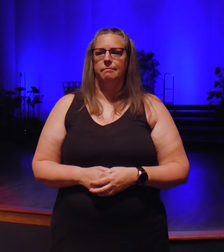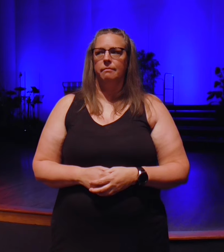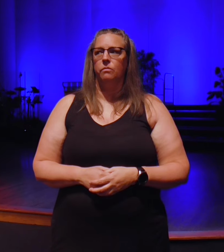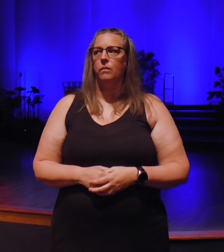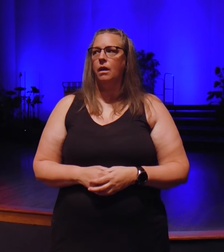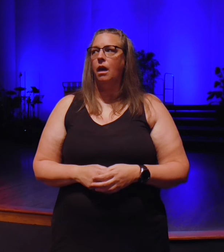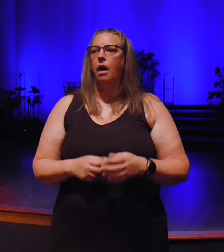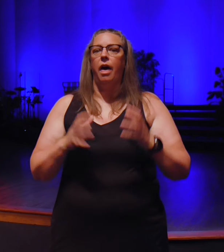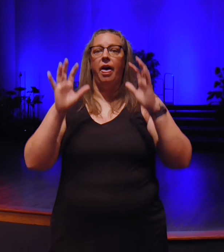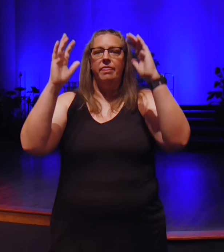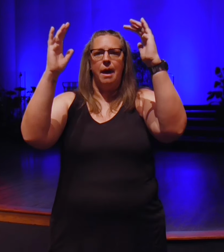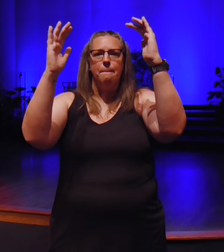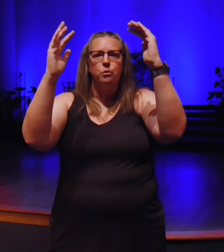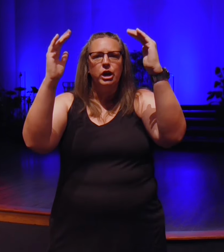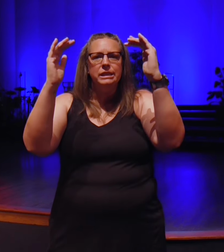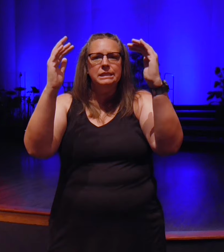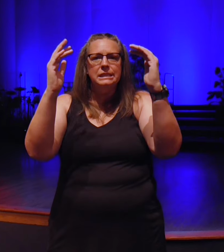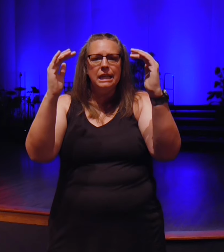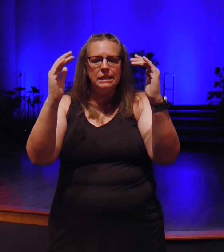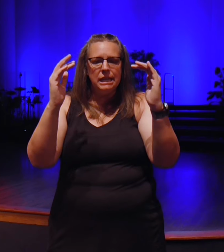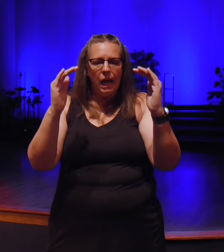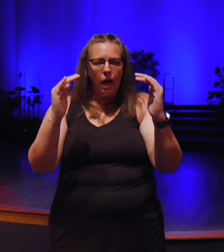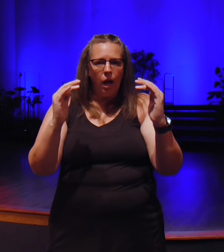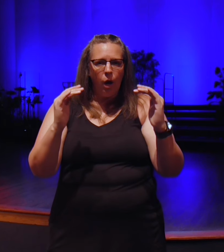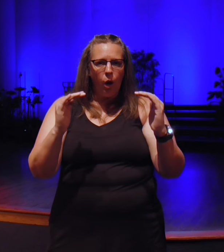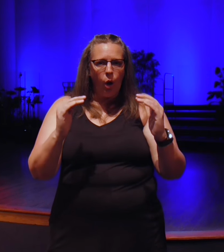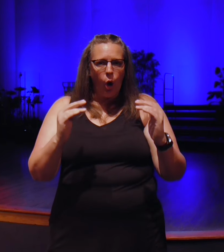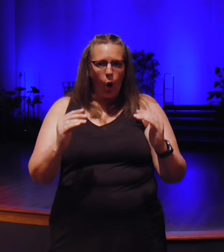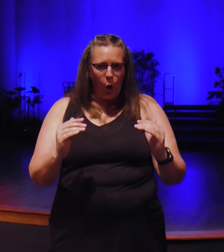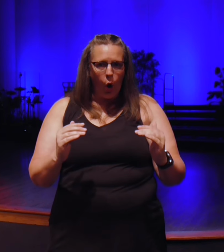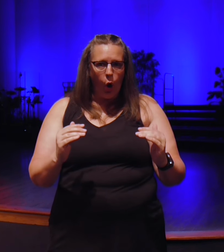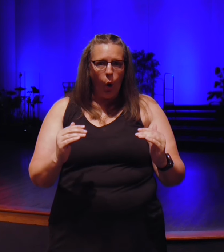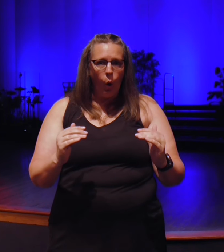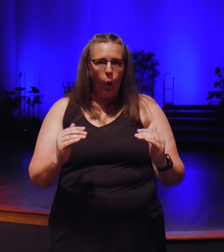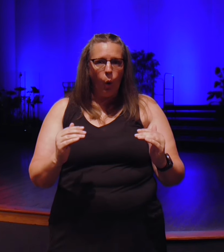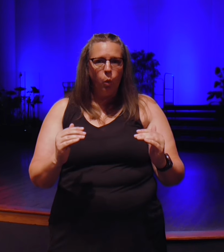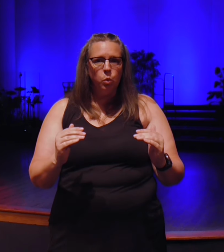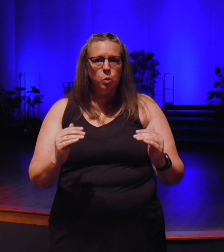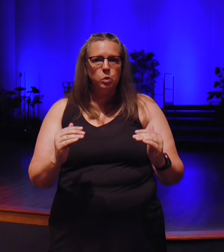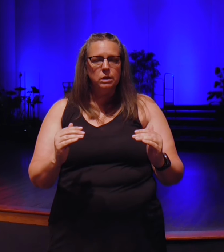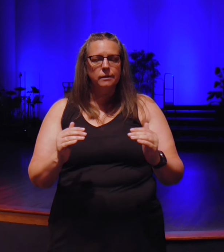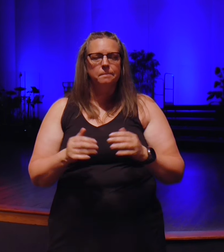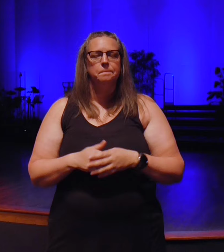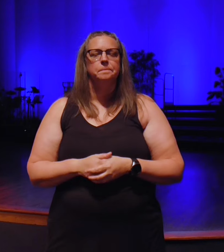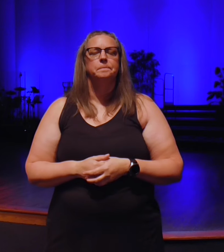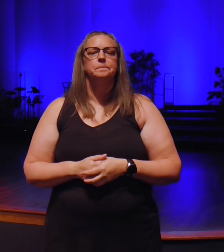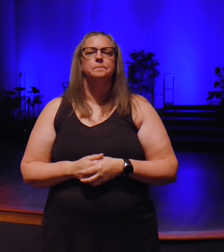The dying embers of a song forever sung.